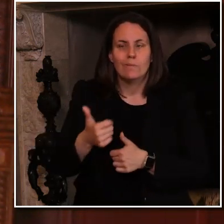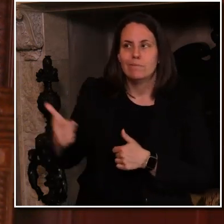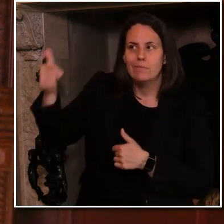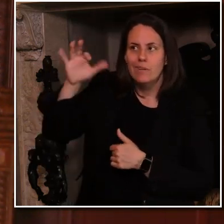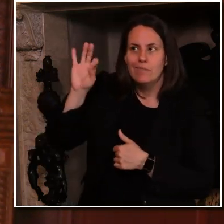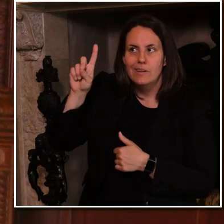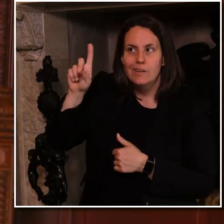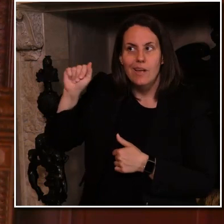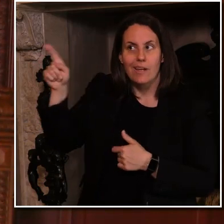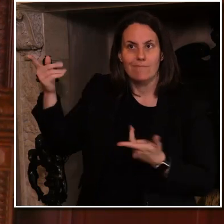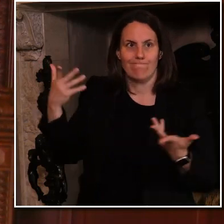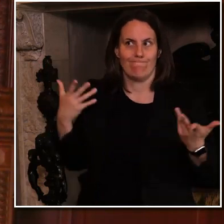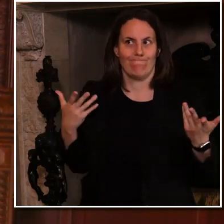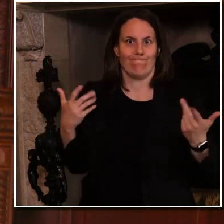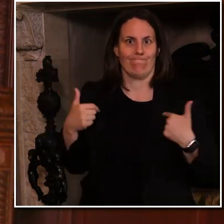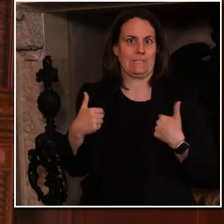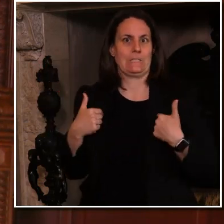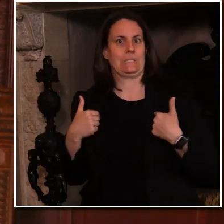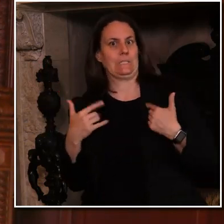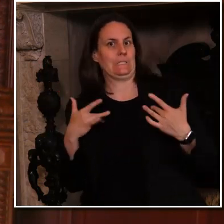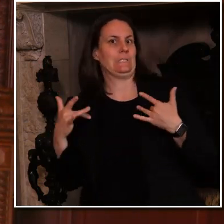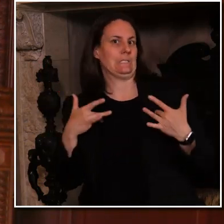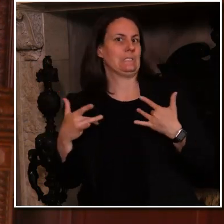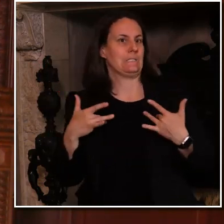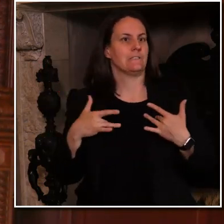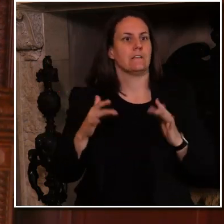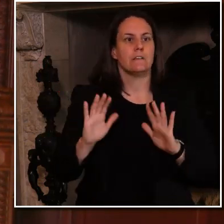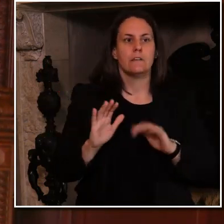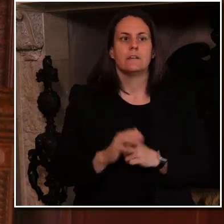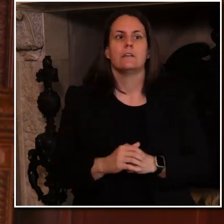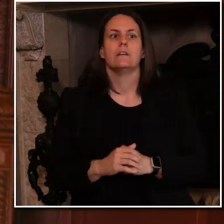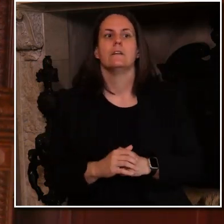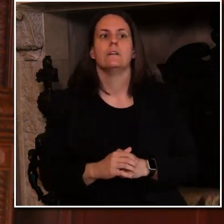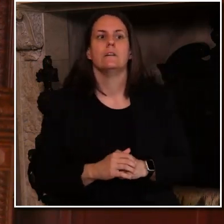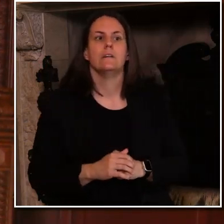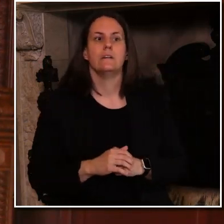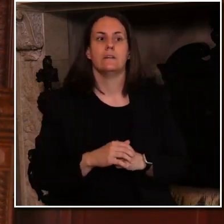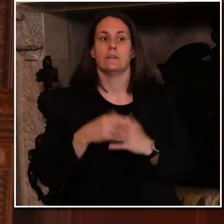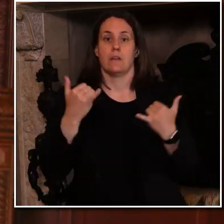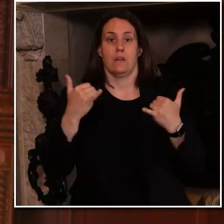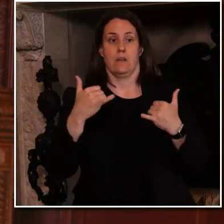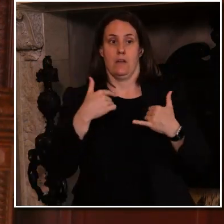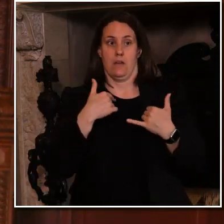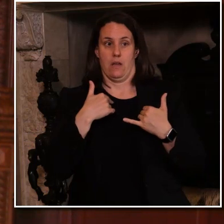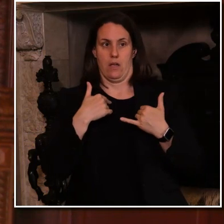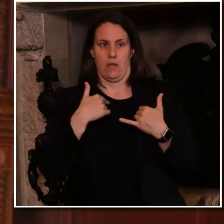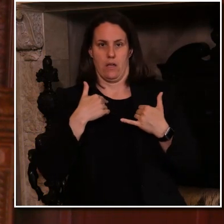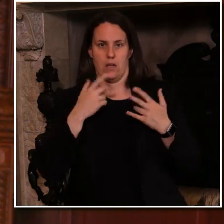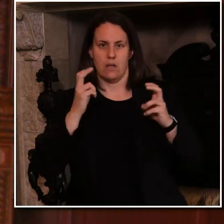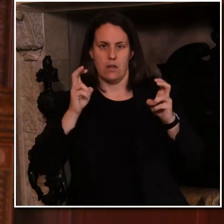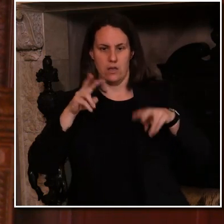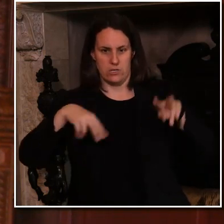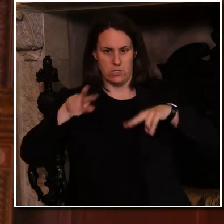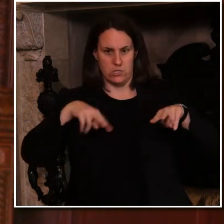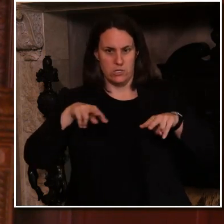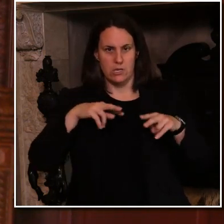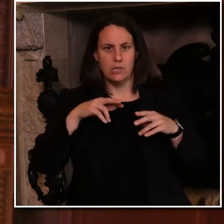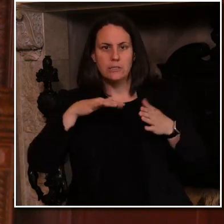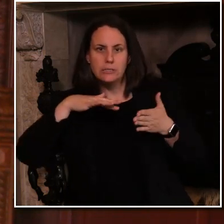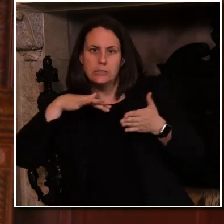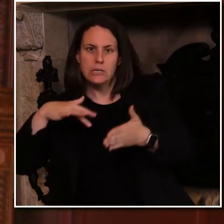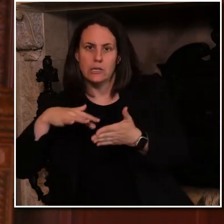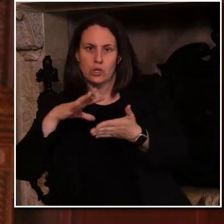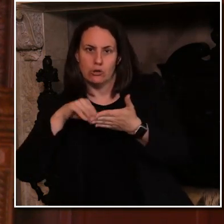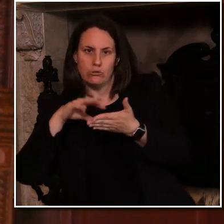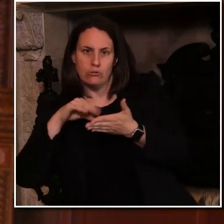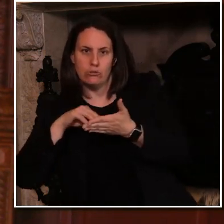deaths, or speeding recovery in patients compared to placebo or standard of care. So we don't have those data to be confident that it's an